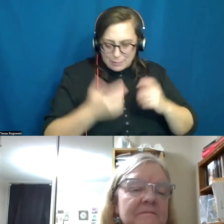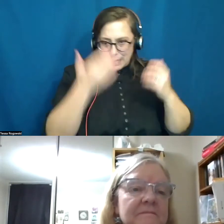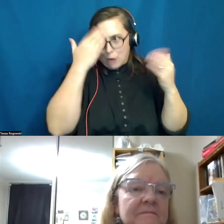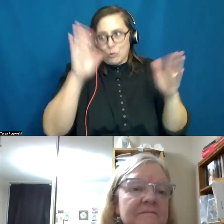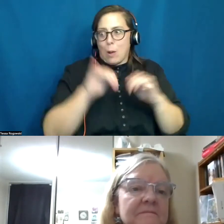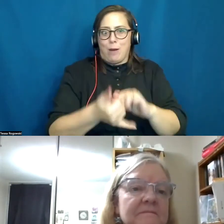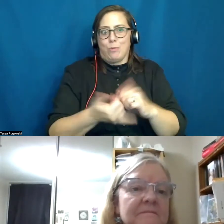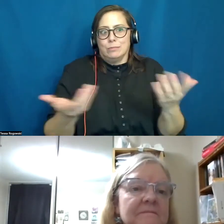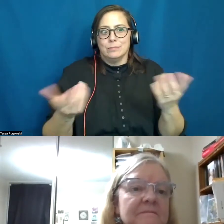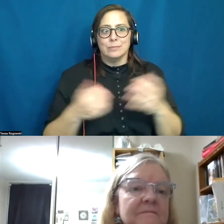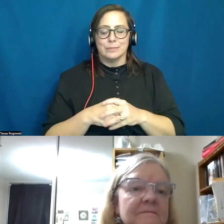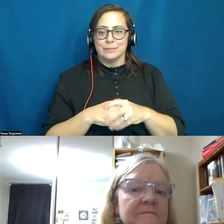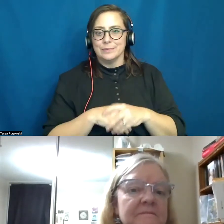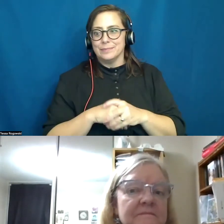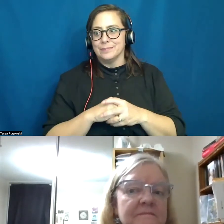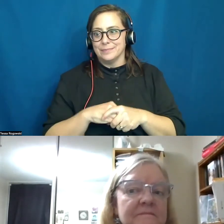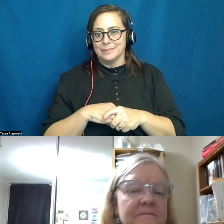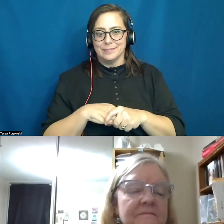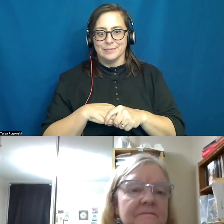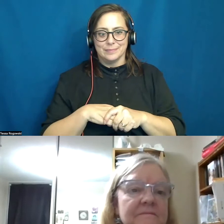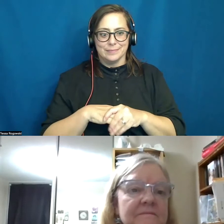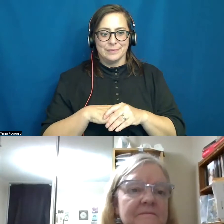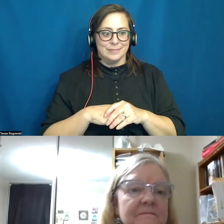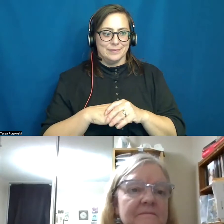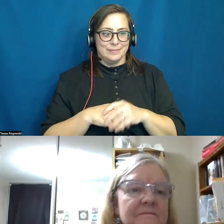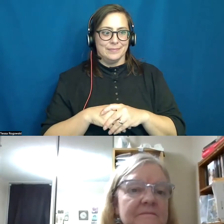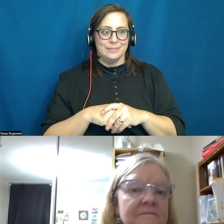I don't know, since I don't want,